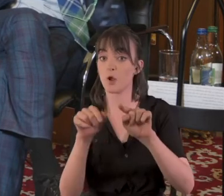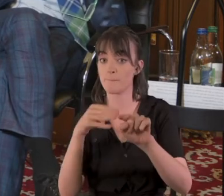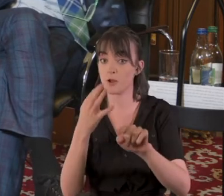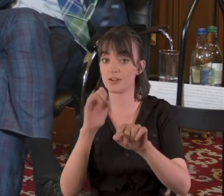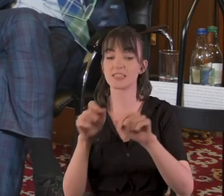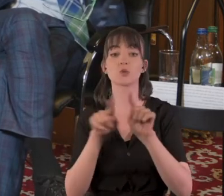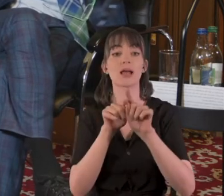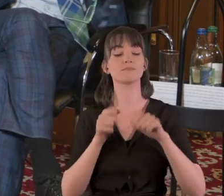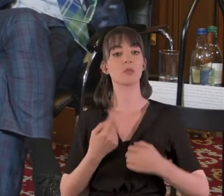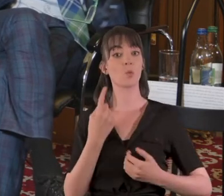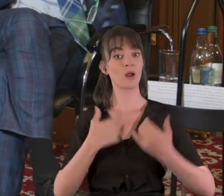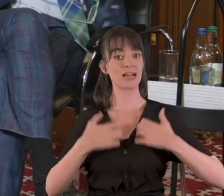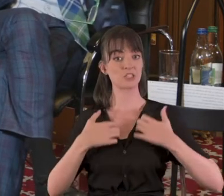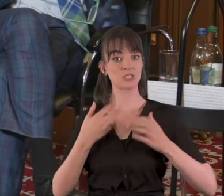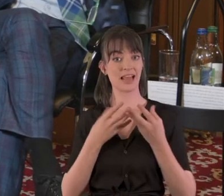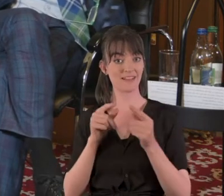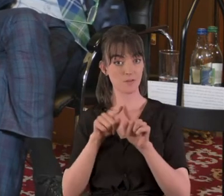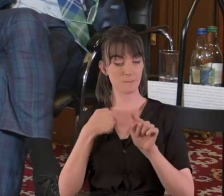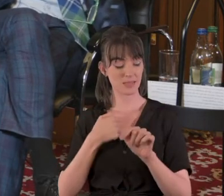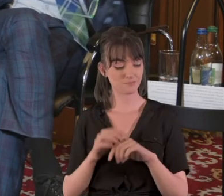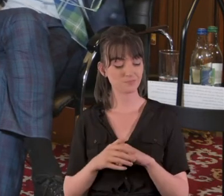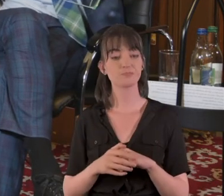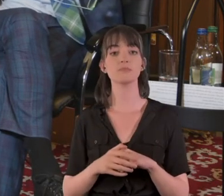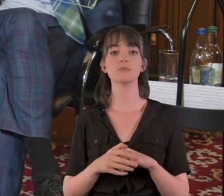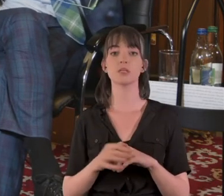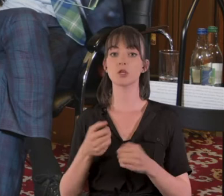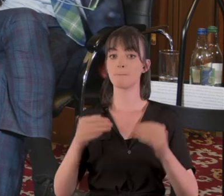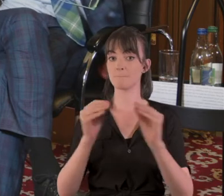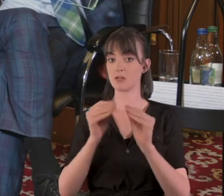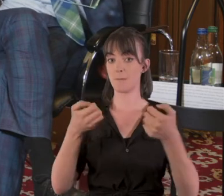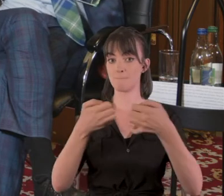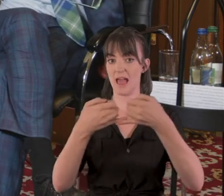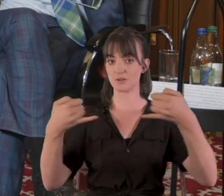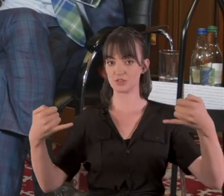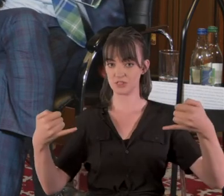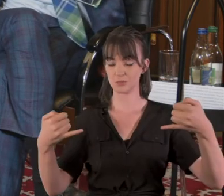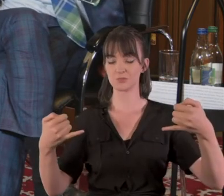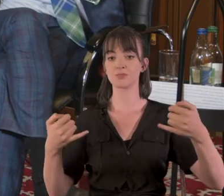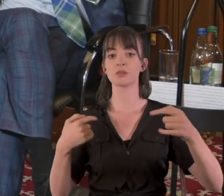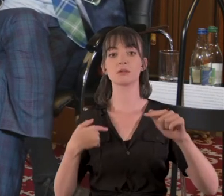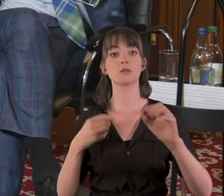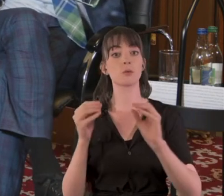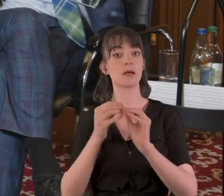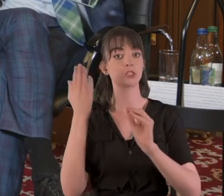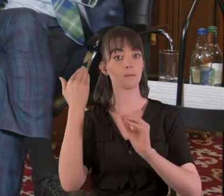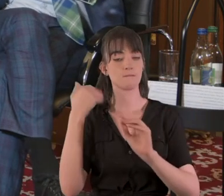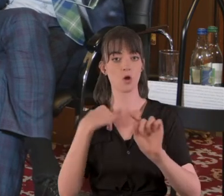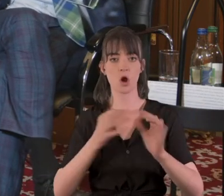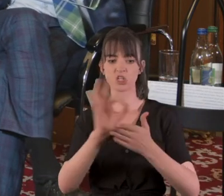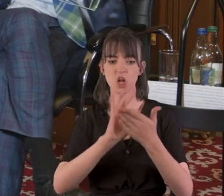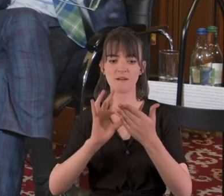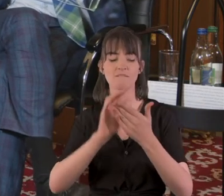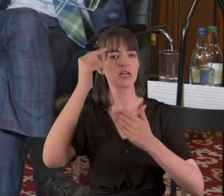that intrigues me is that the boundary, you said before that the territory was understood, but